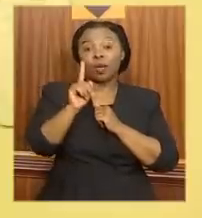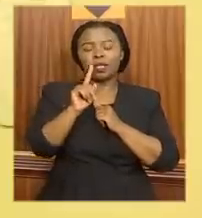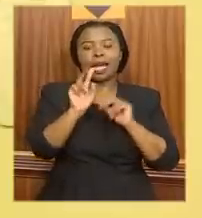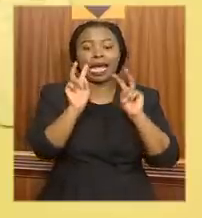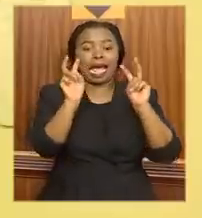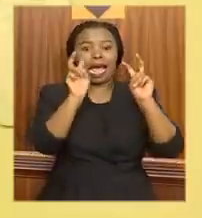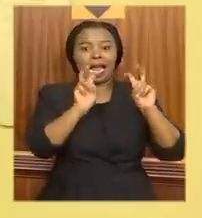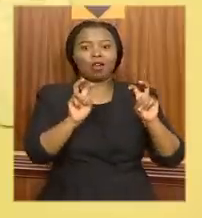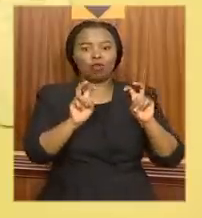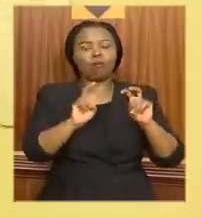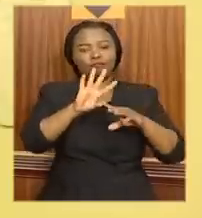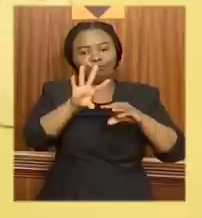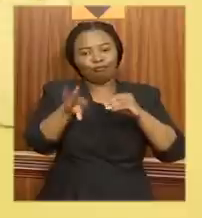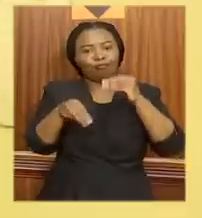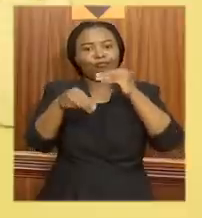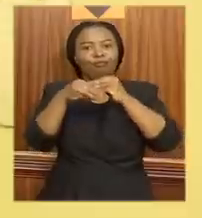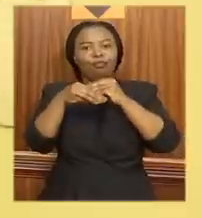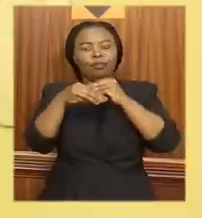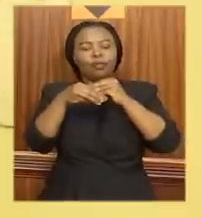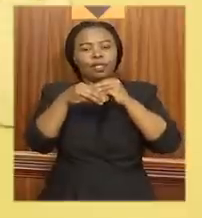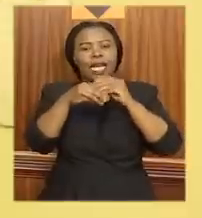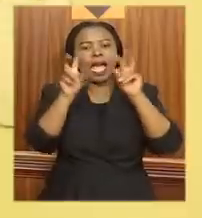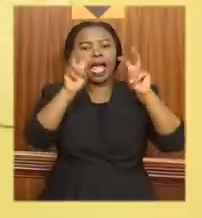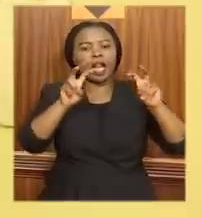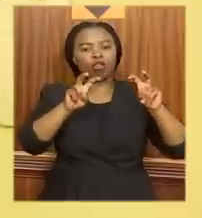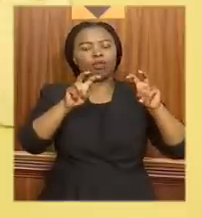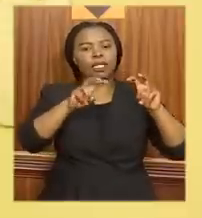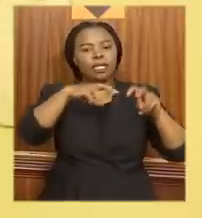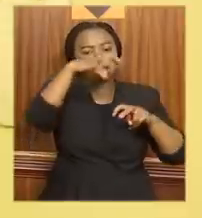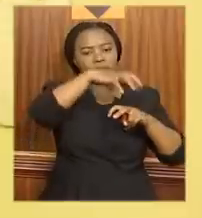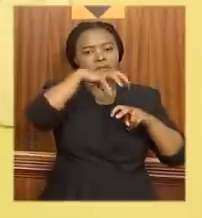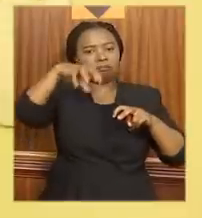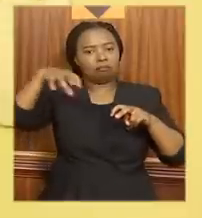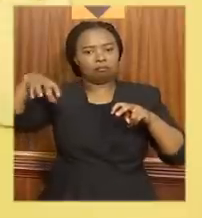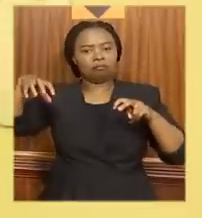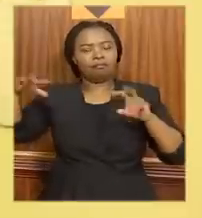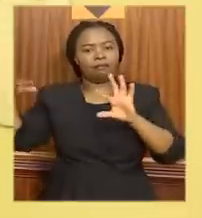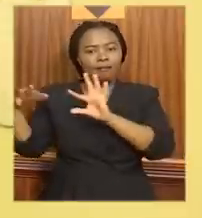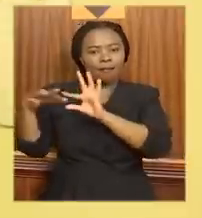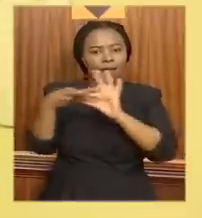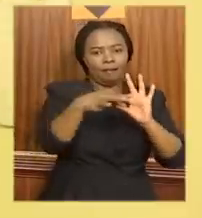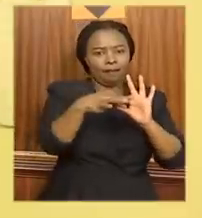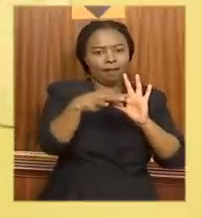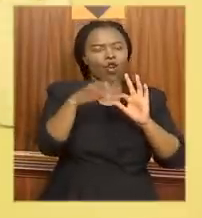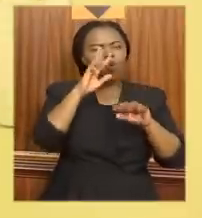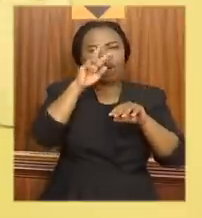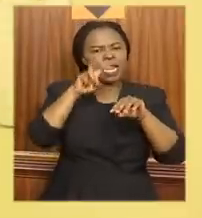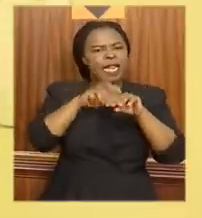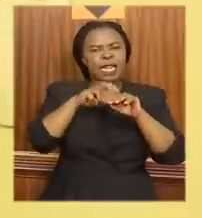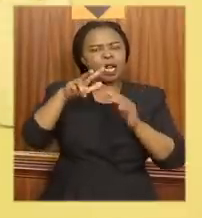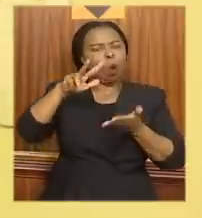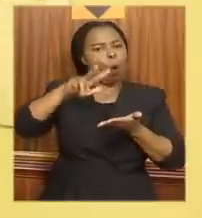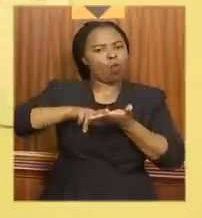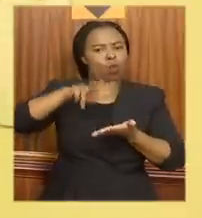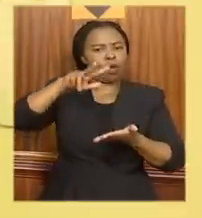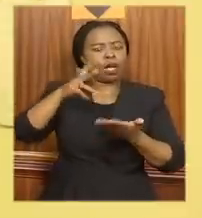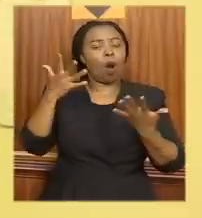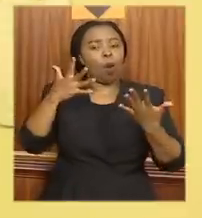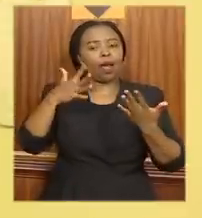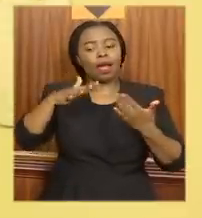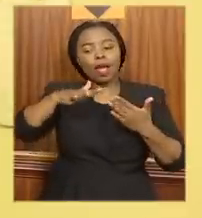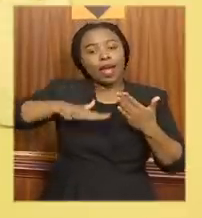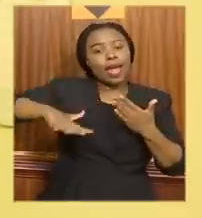power lines and substations without needing to get environmental authorization in areas of low and